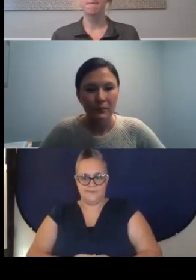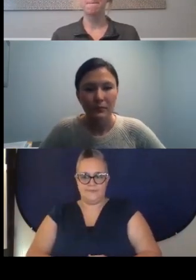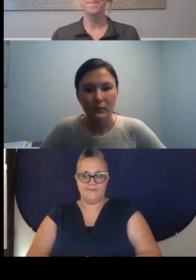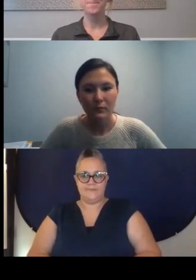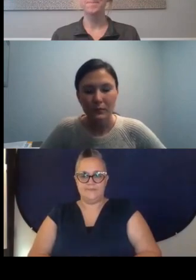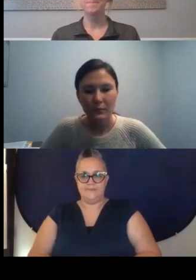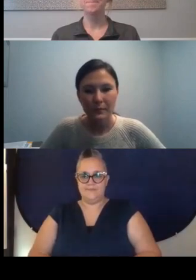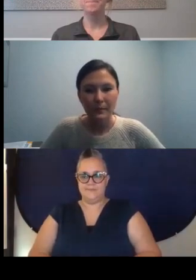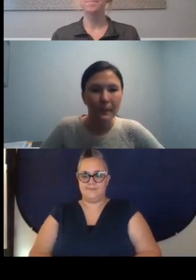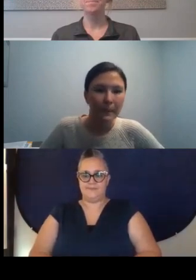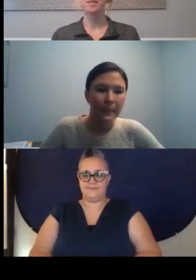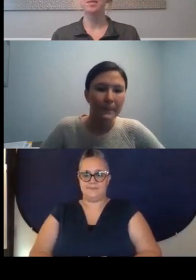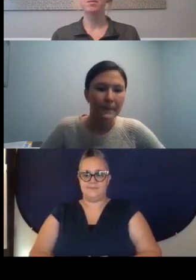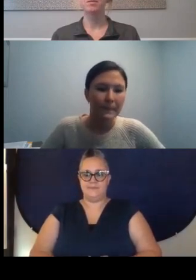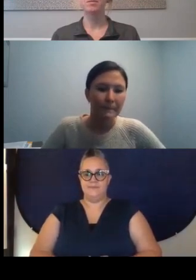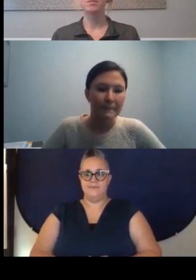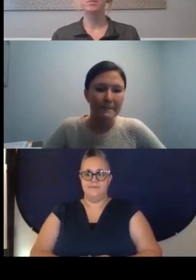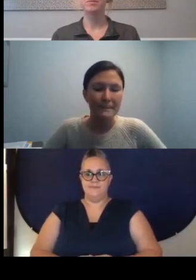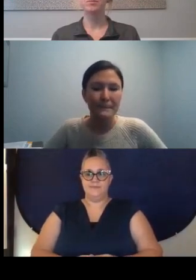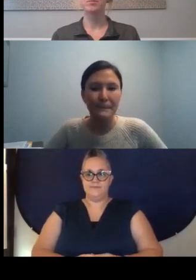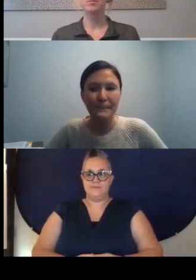Okay.